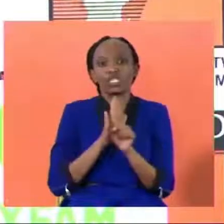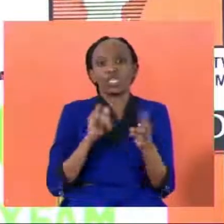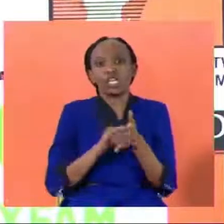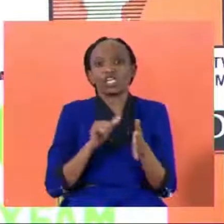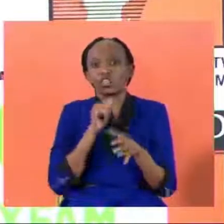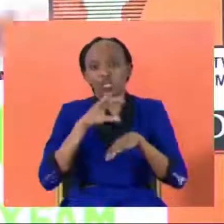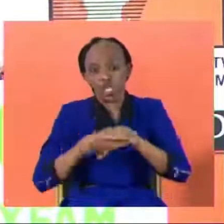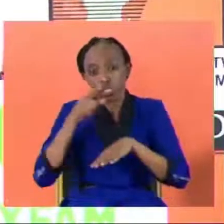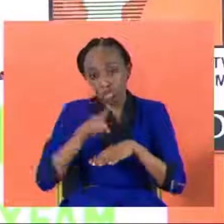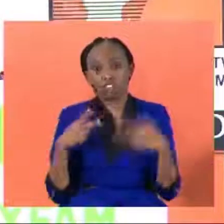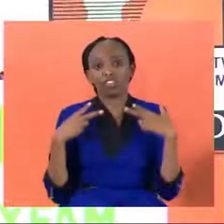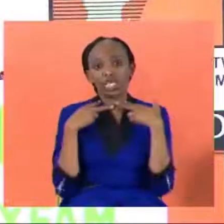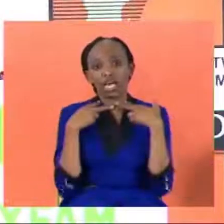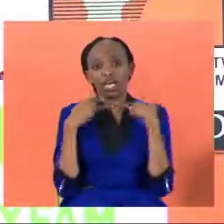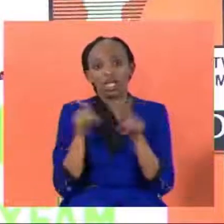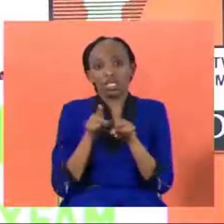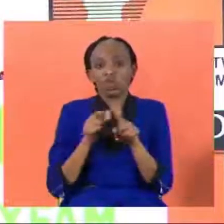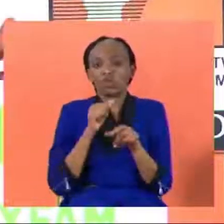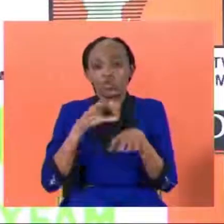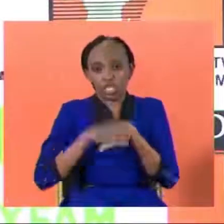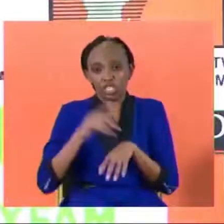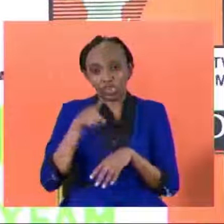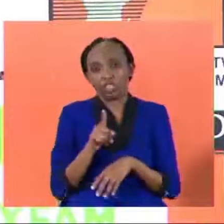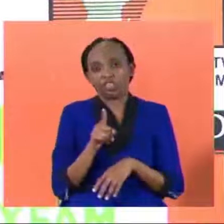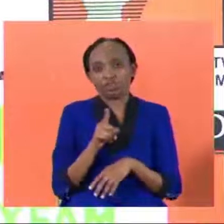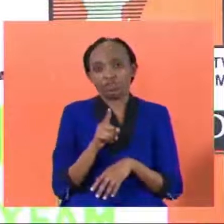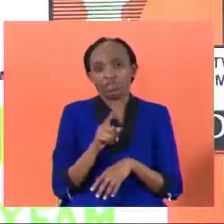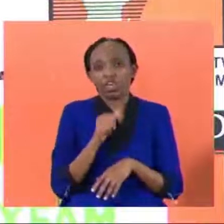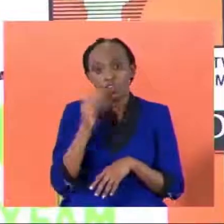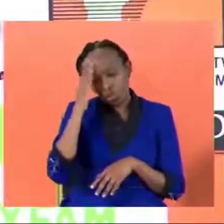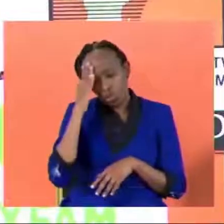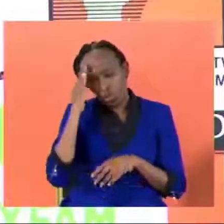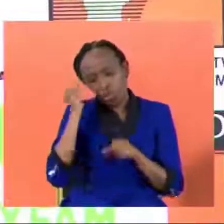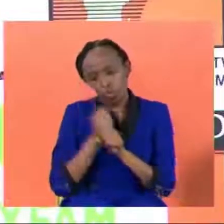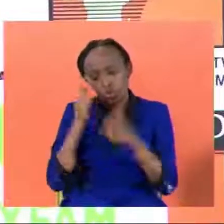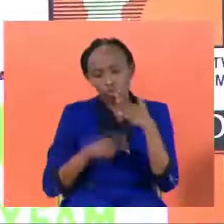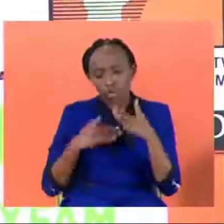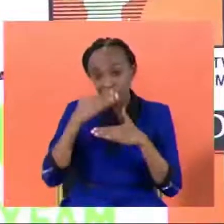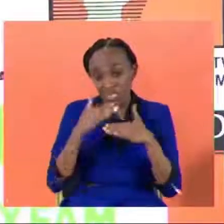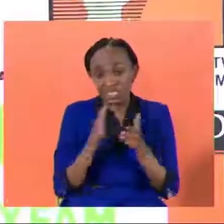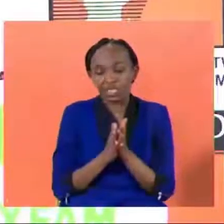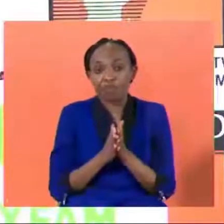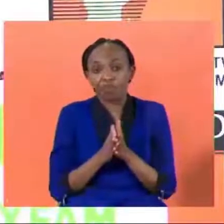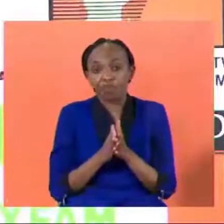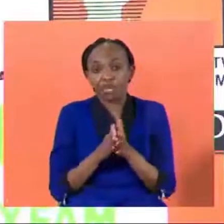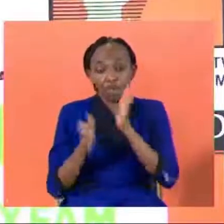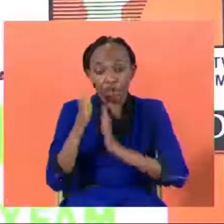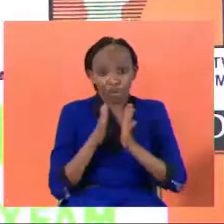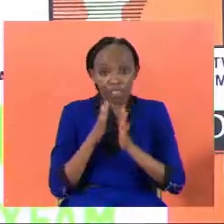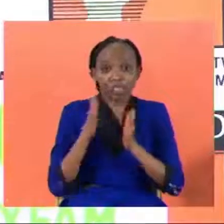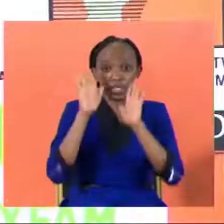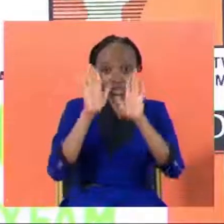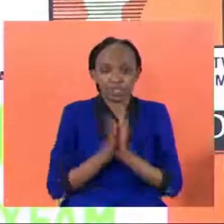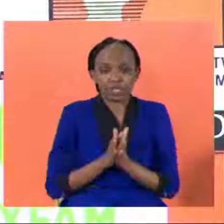find yourself stuck and you don't find yourself, just not knowing where to go next with your stories. So the preparation part is